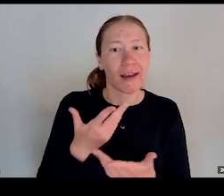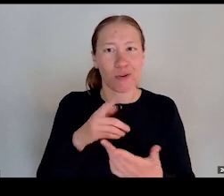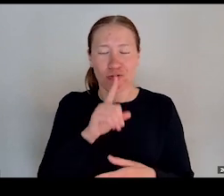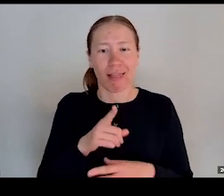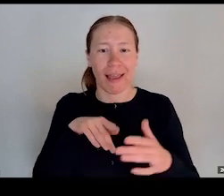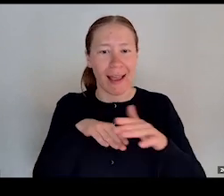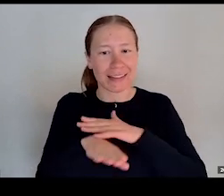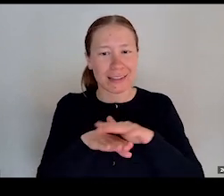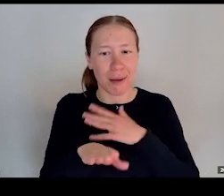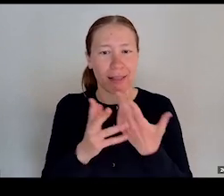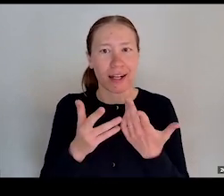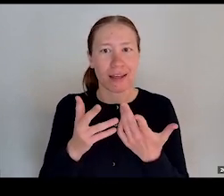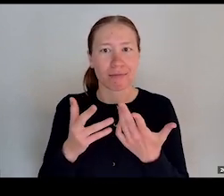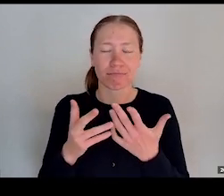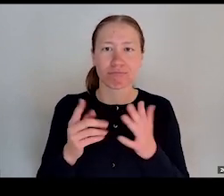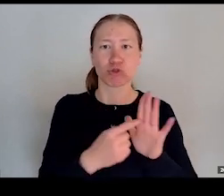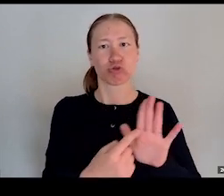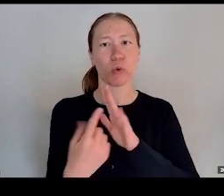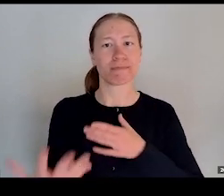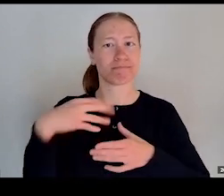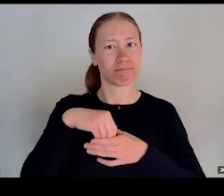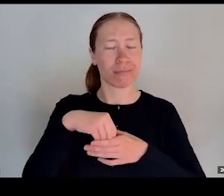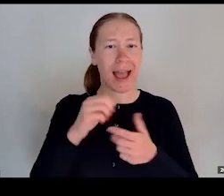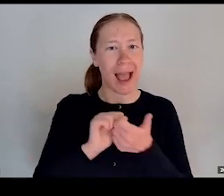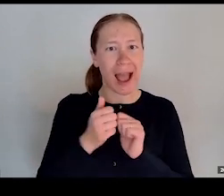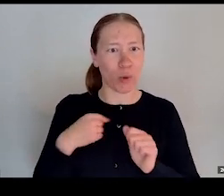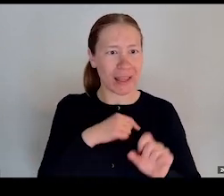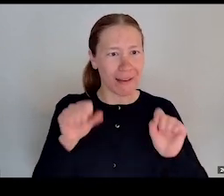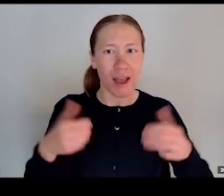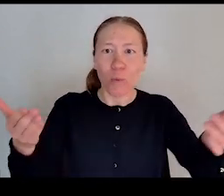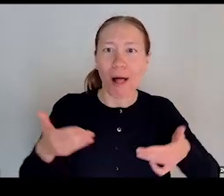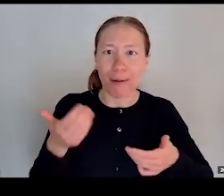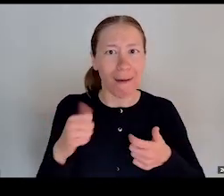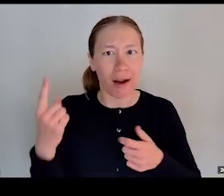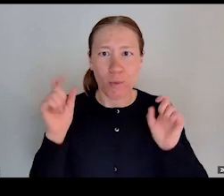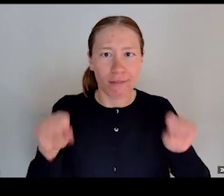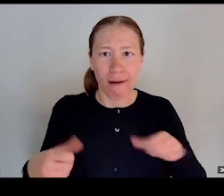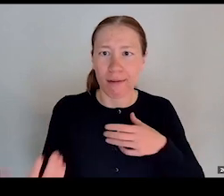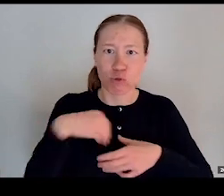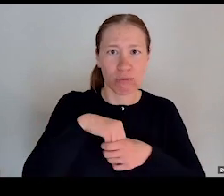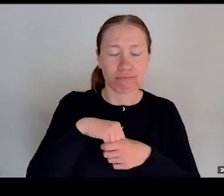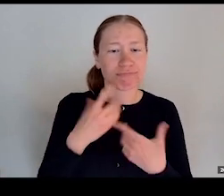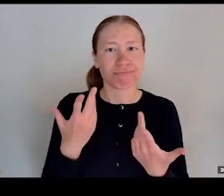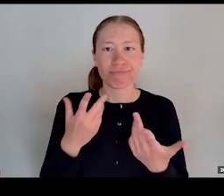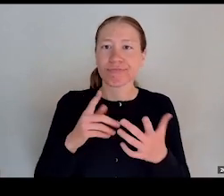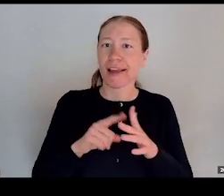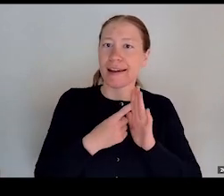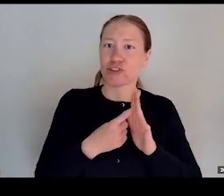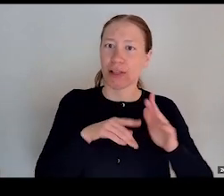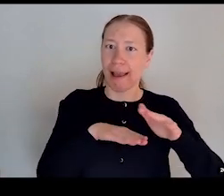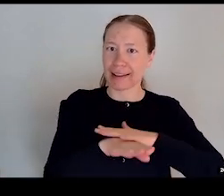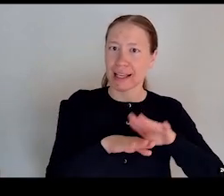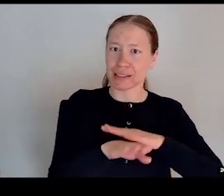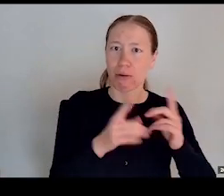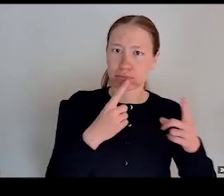it as accessible as possible for anyone who may be participating? When we make something initially accessible to as